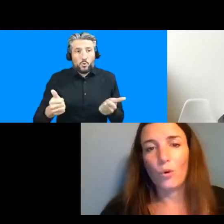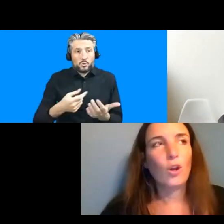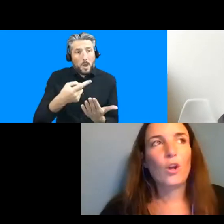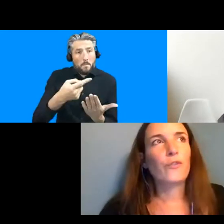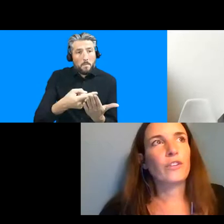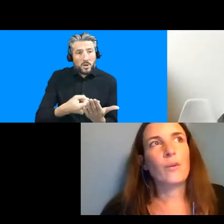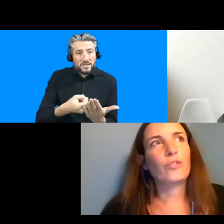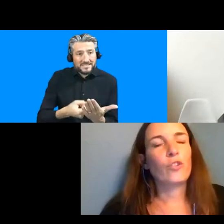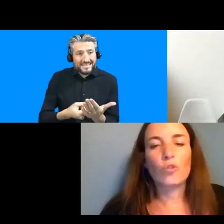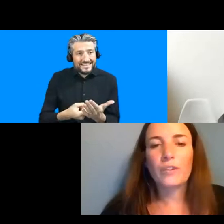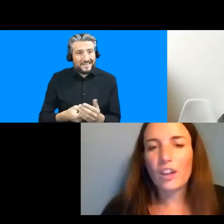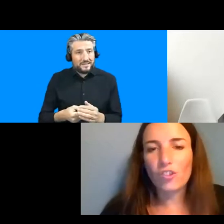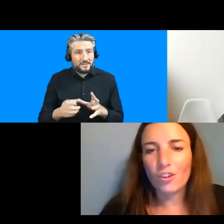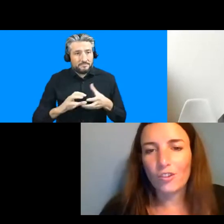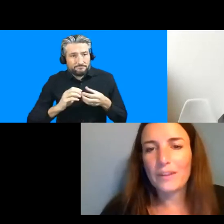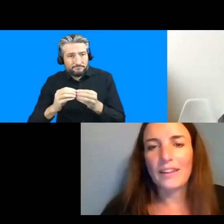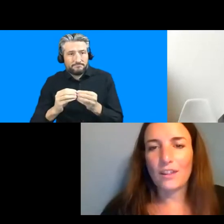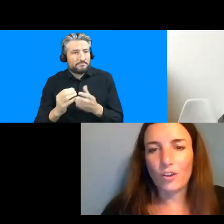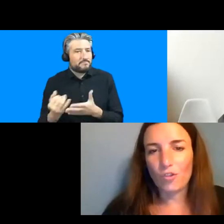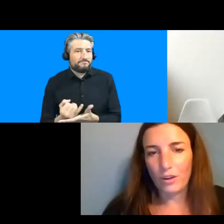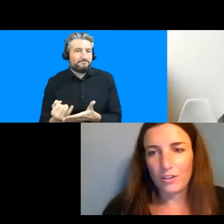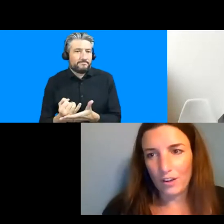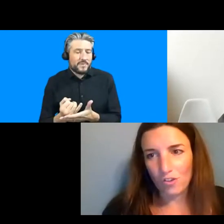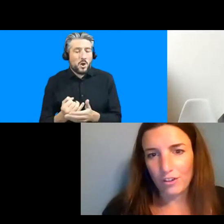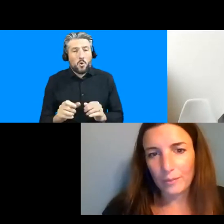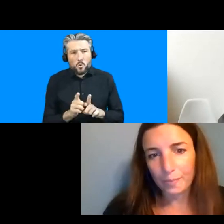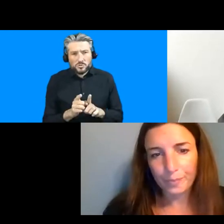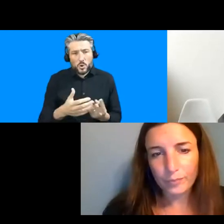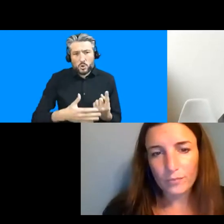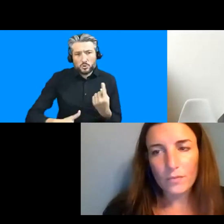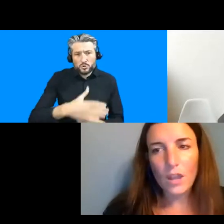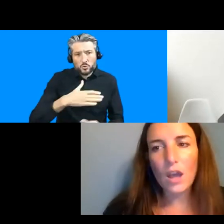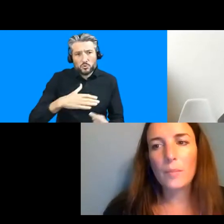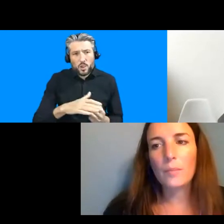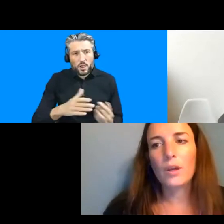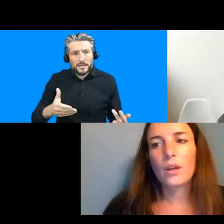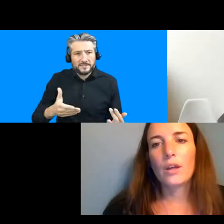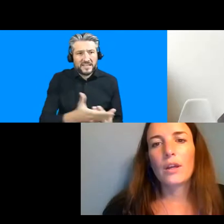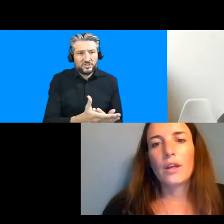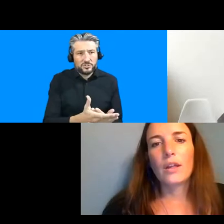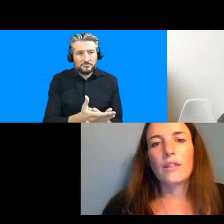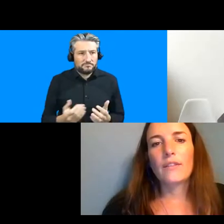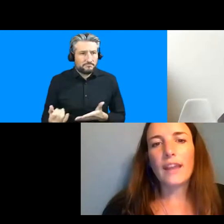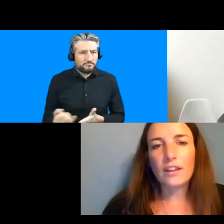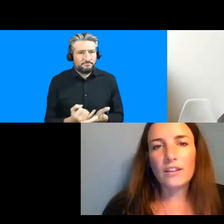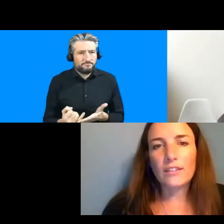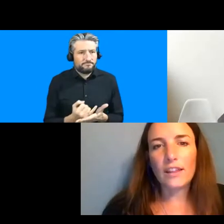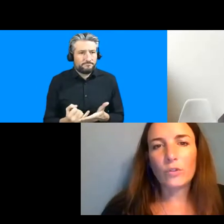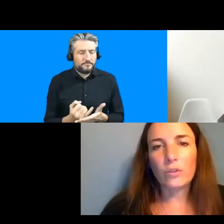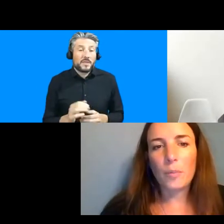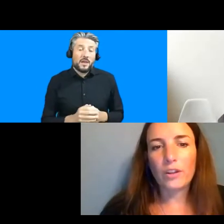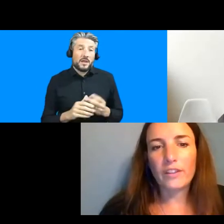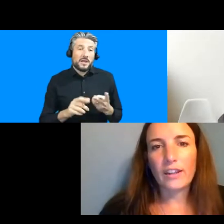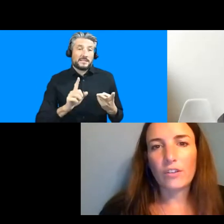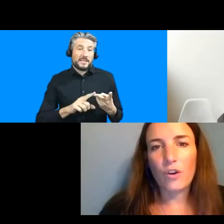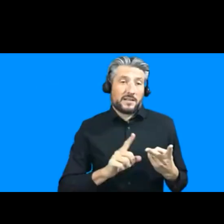or for example social protection to mitigate the control interventions um second there's